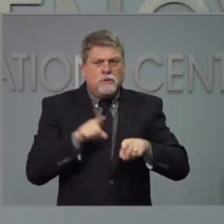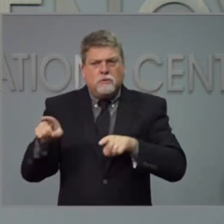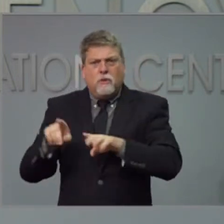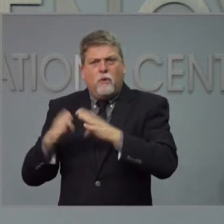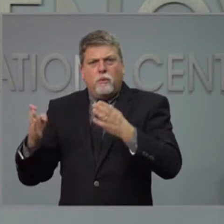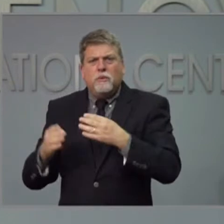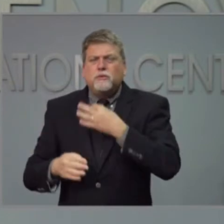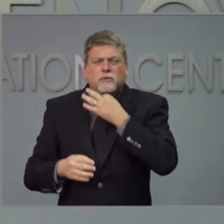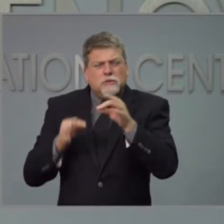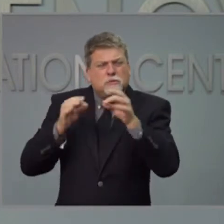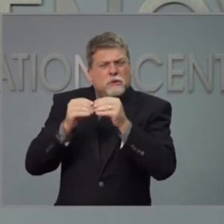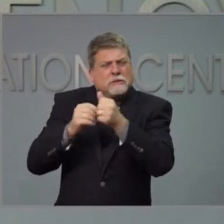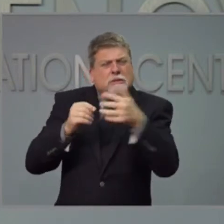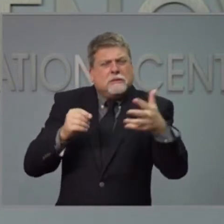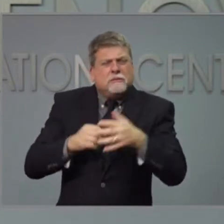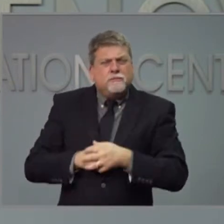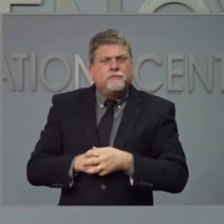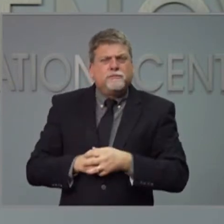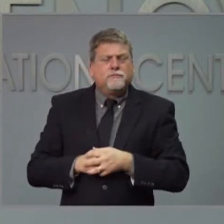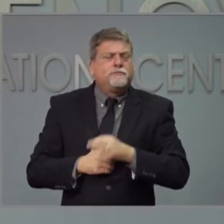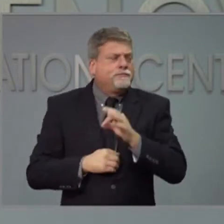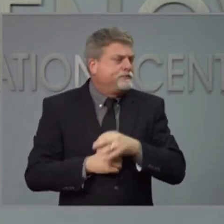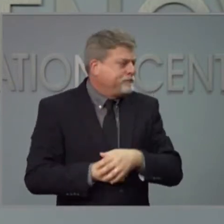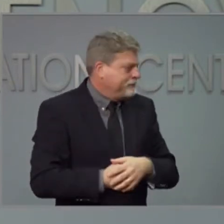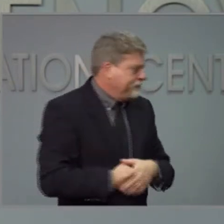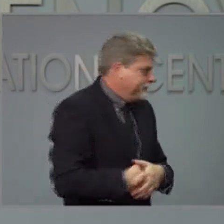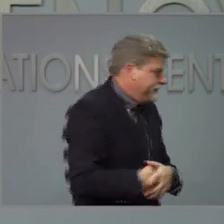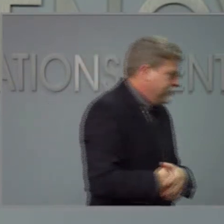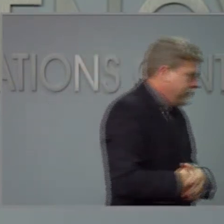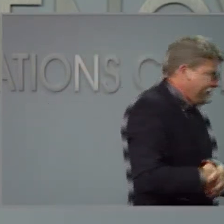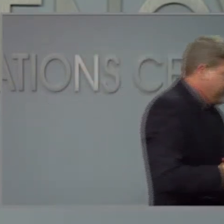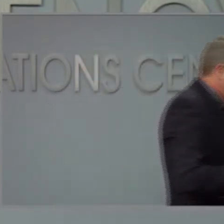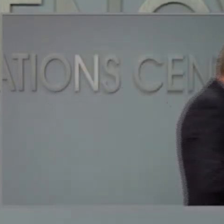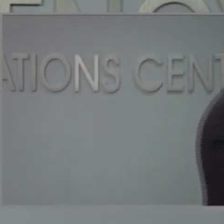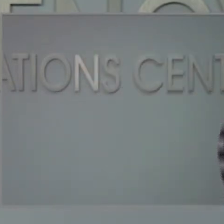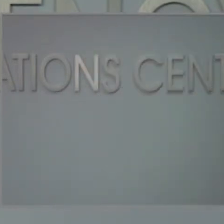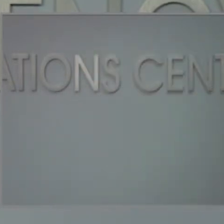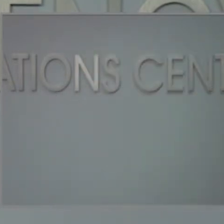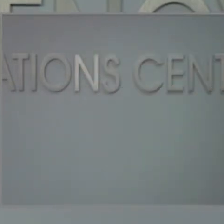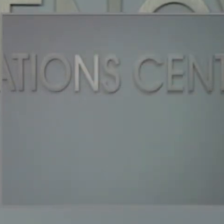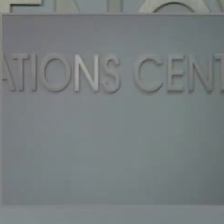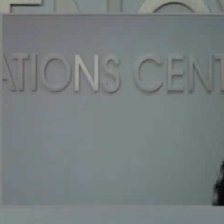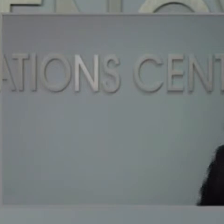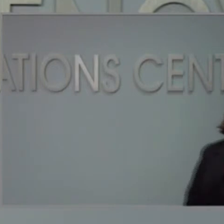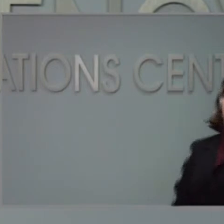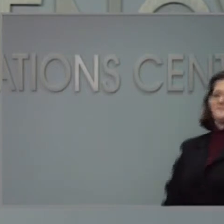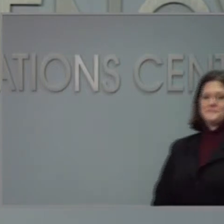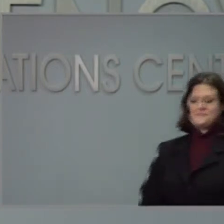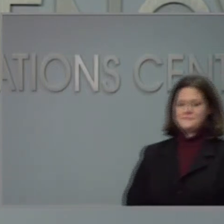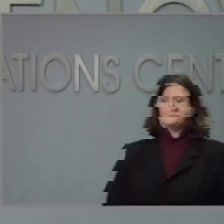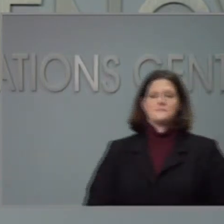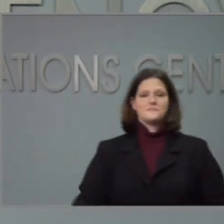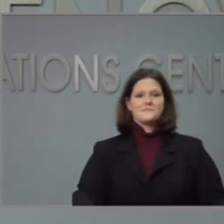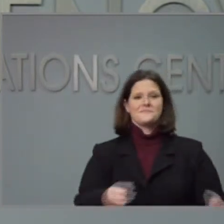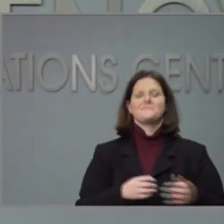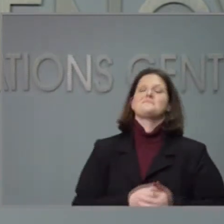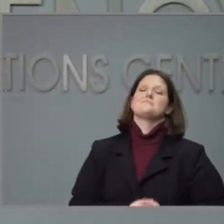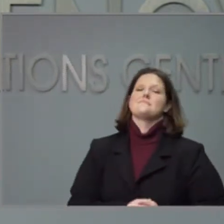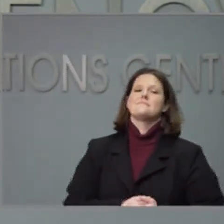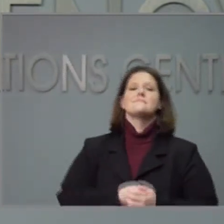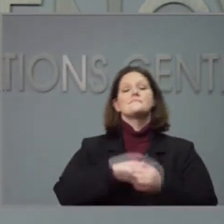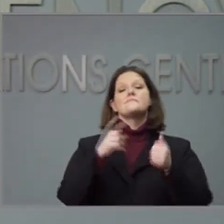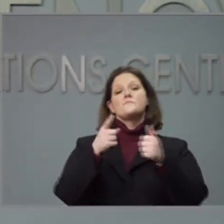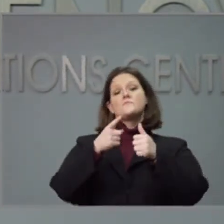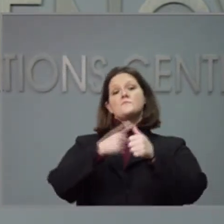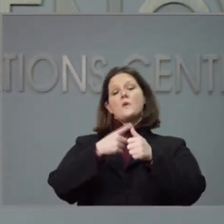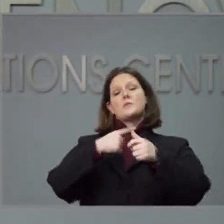Great. So let me touch on your first question related to mayors. And we have had ongoing conversations throughout our